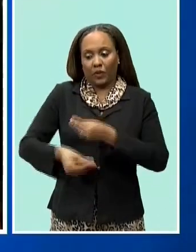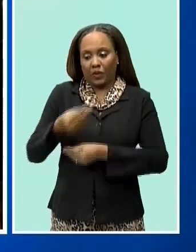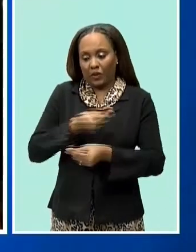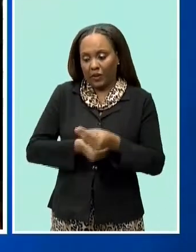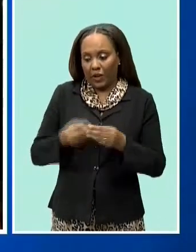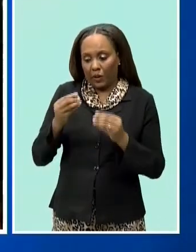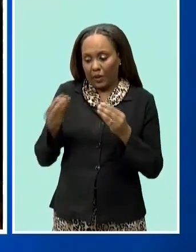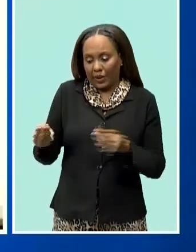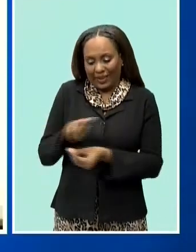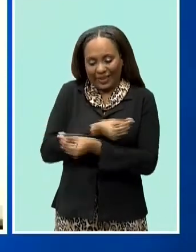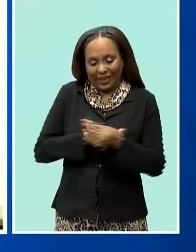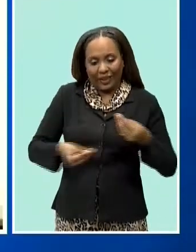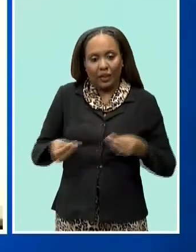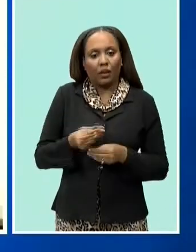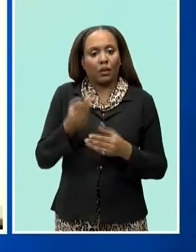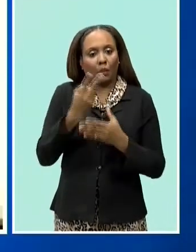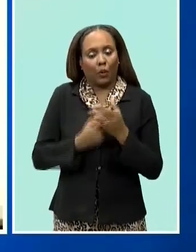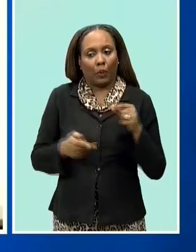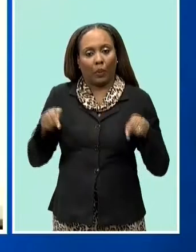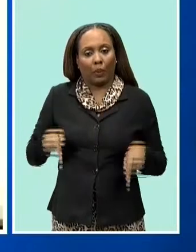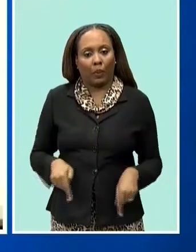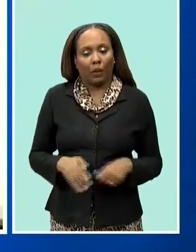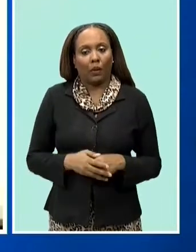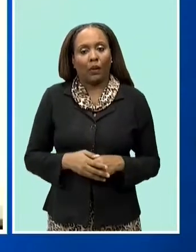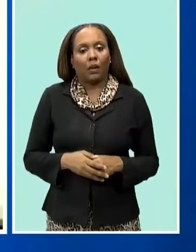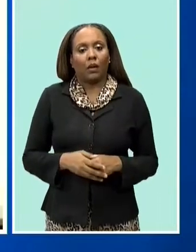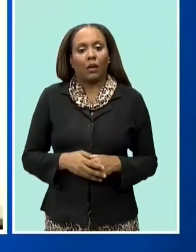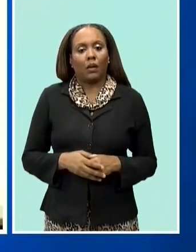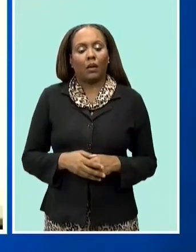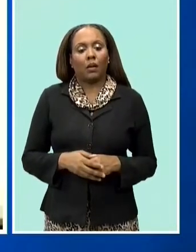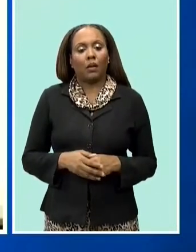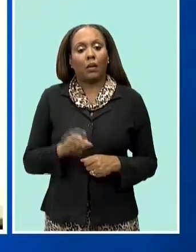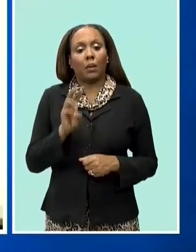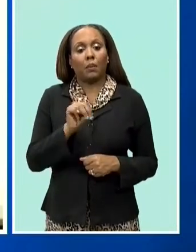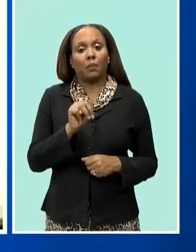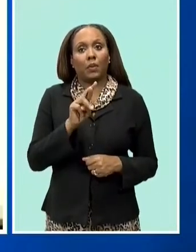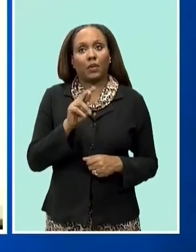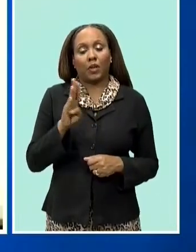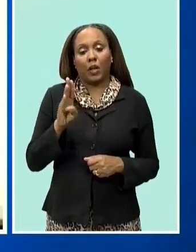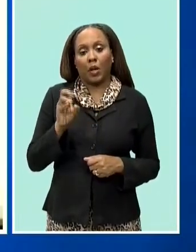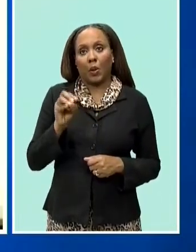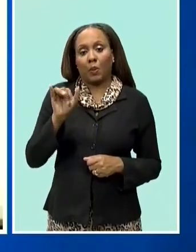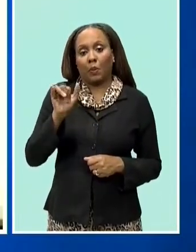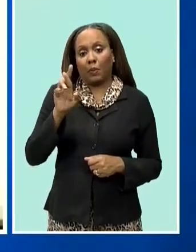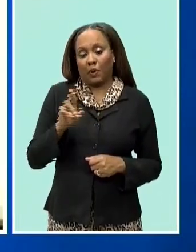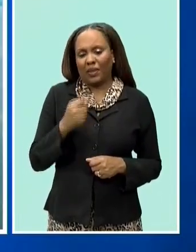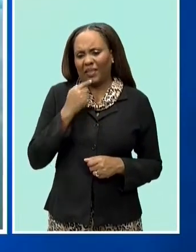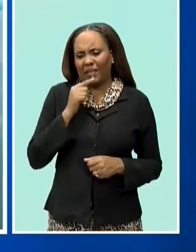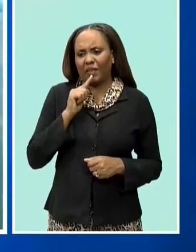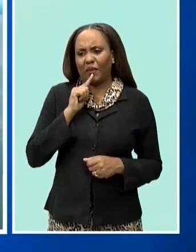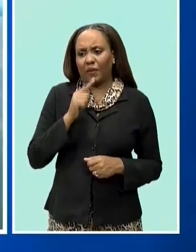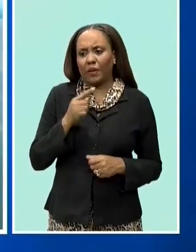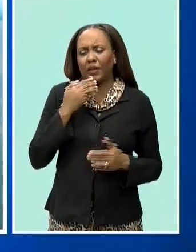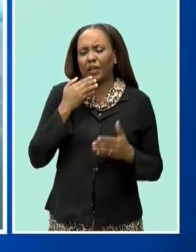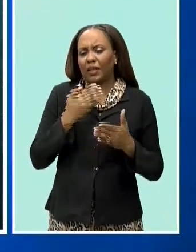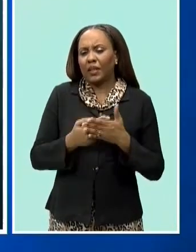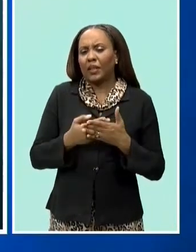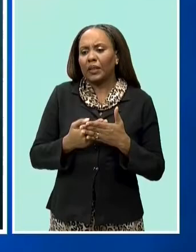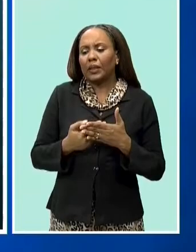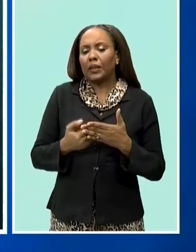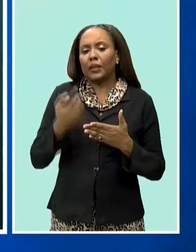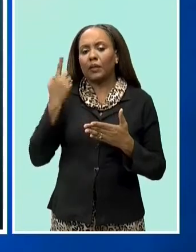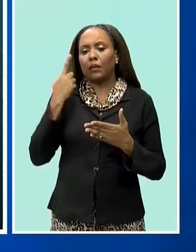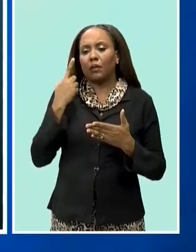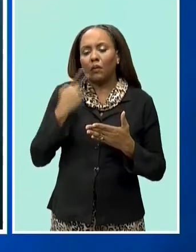oil and gas industry. His suggestion was supported by Mr. Boyer, who noted that such an undertaking is more feasible in near and